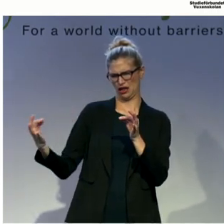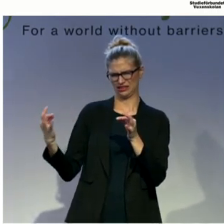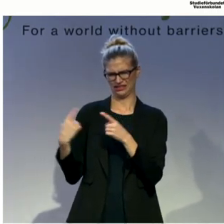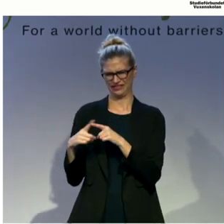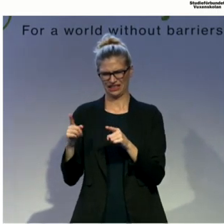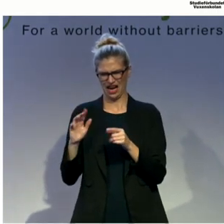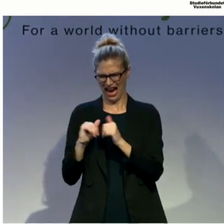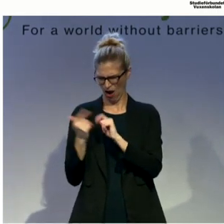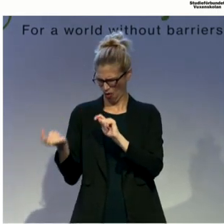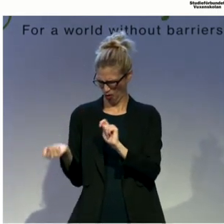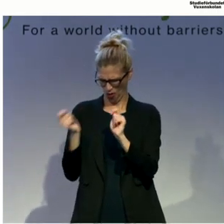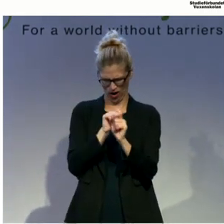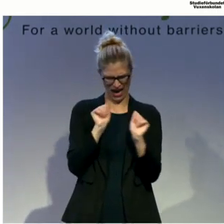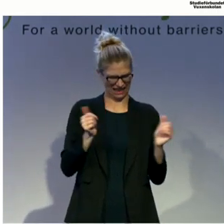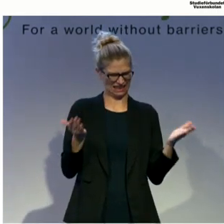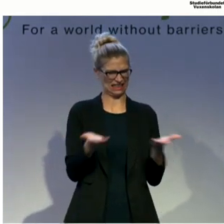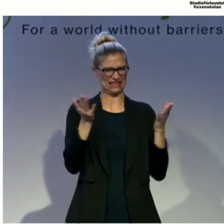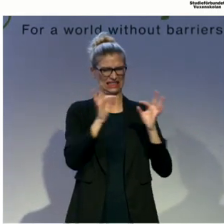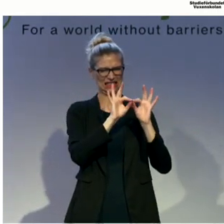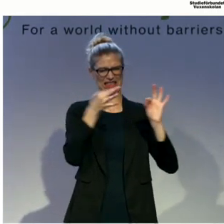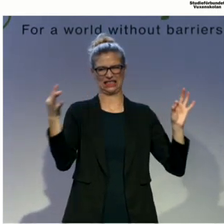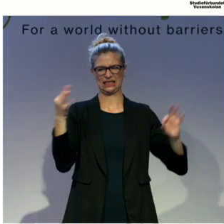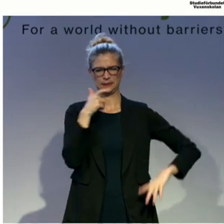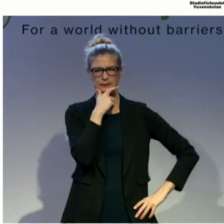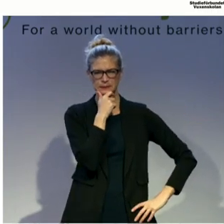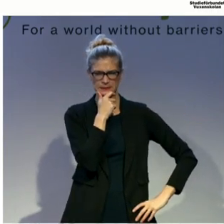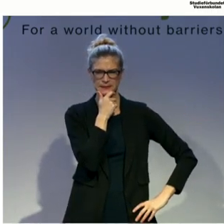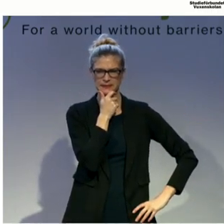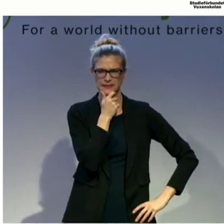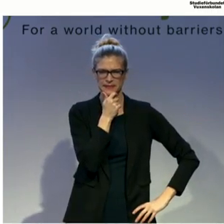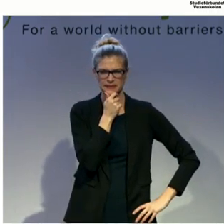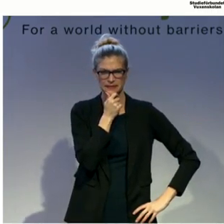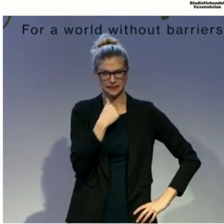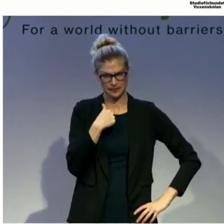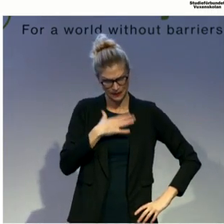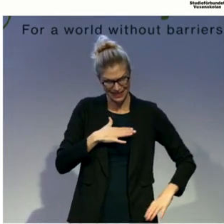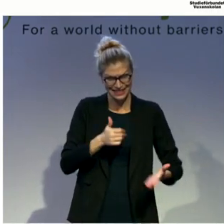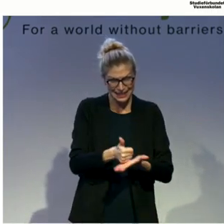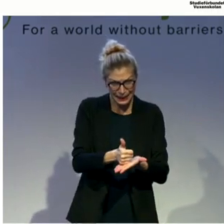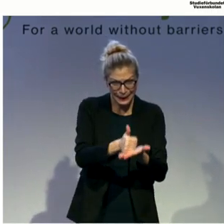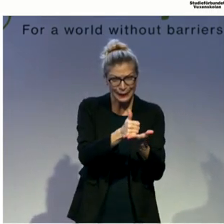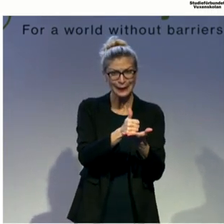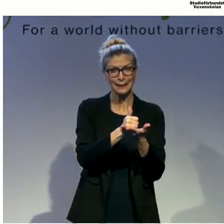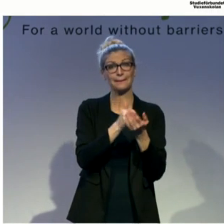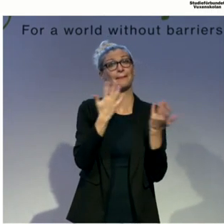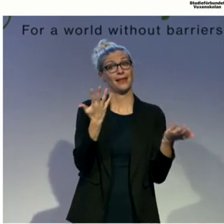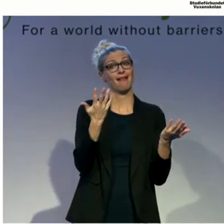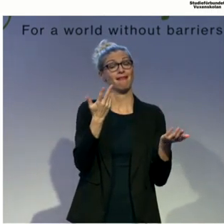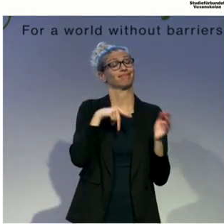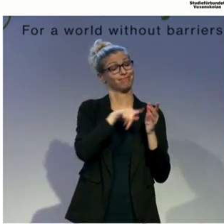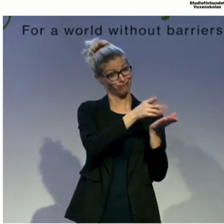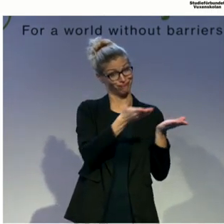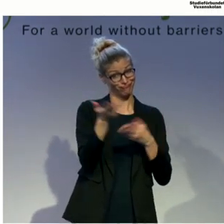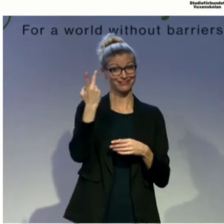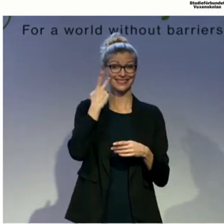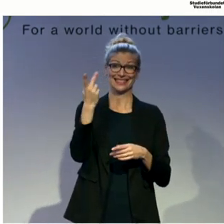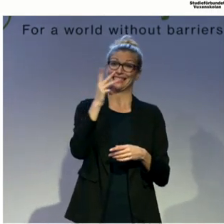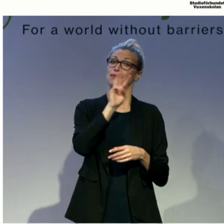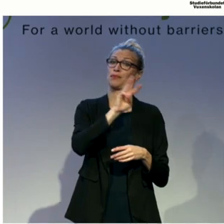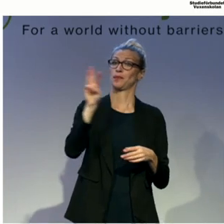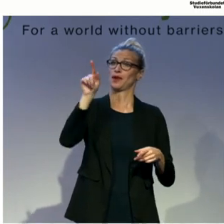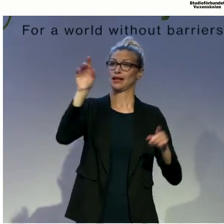And if you want some help, you can have a look on my advice in the course. I would prefer, "I understand